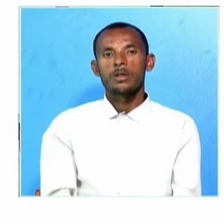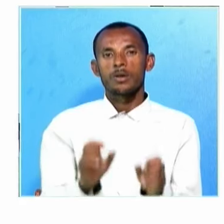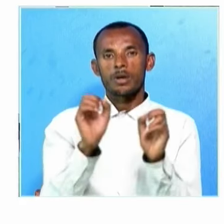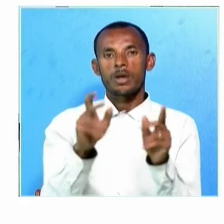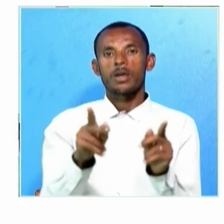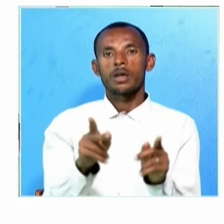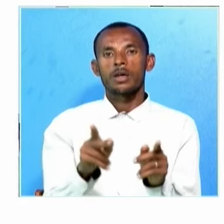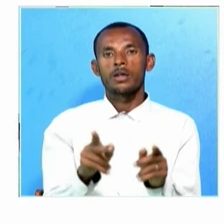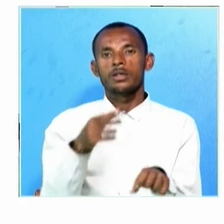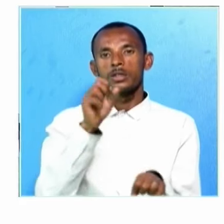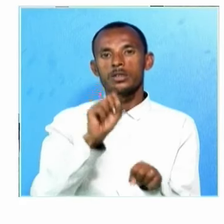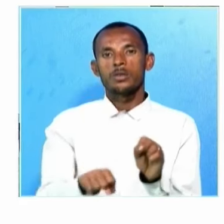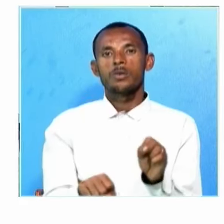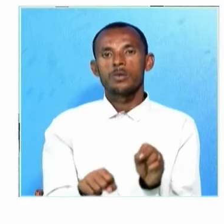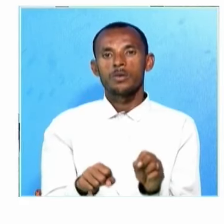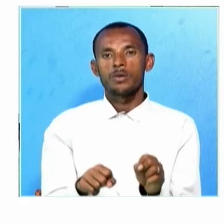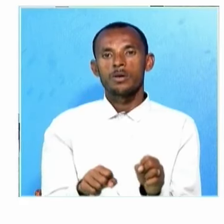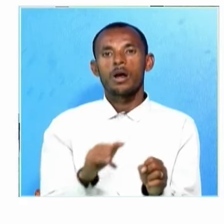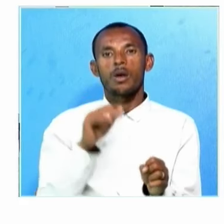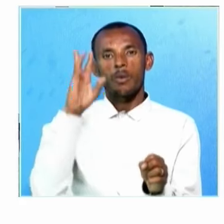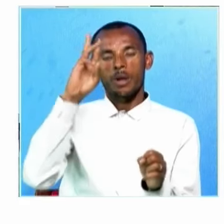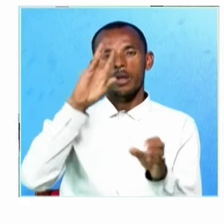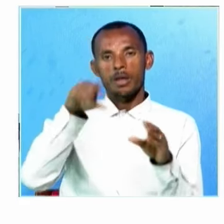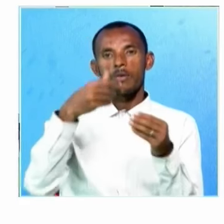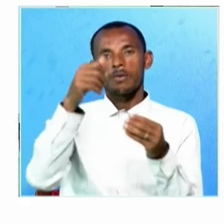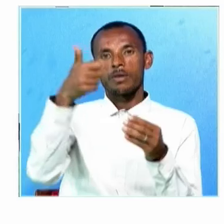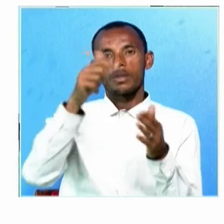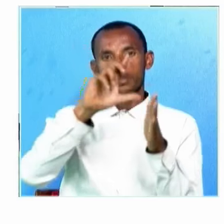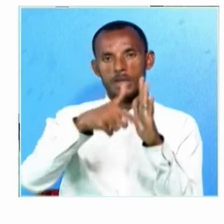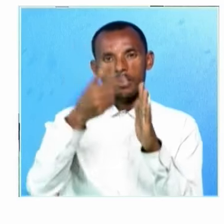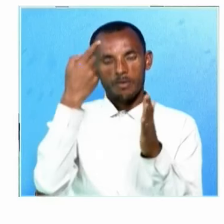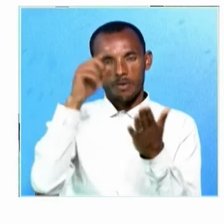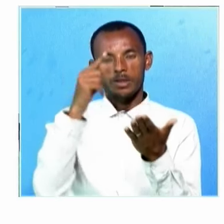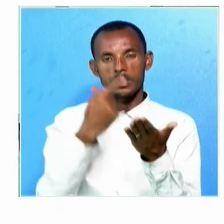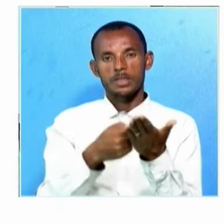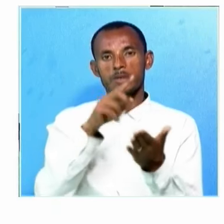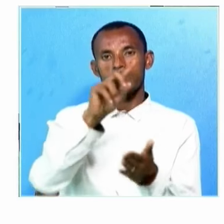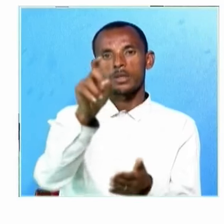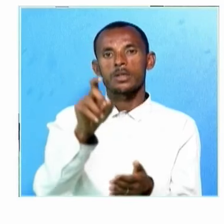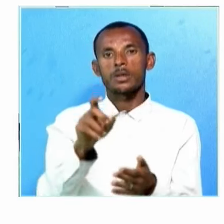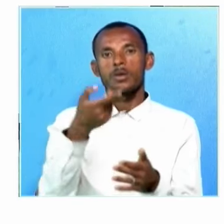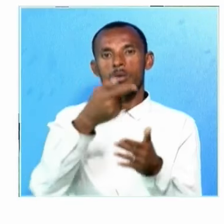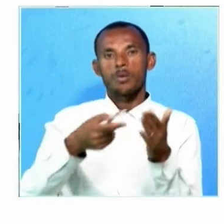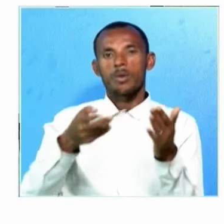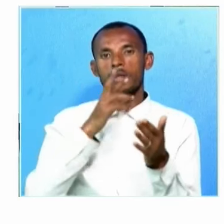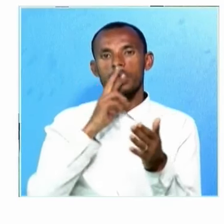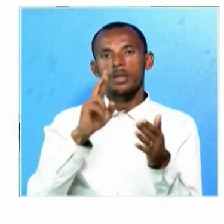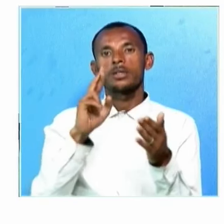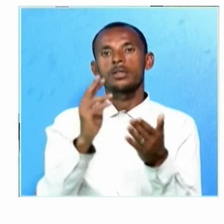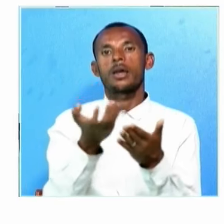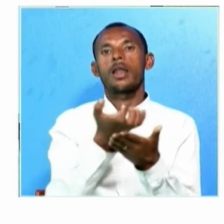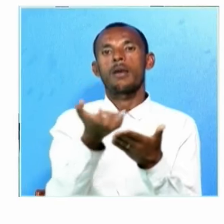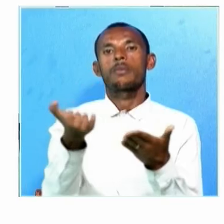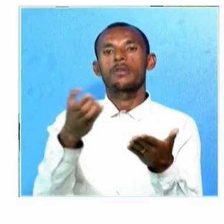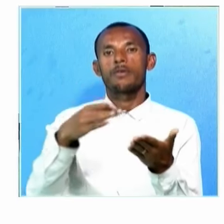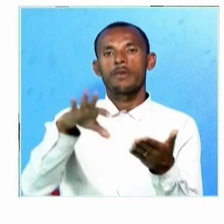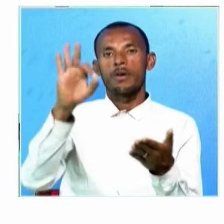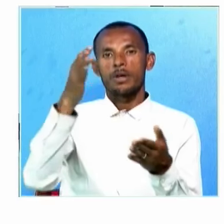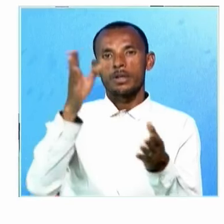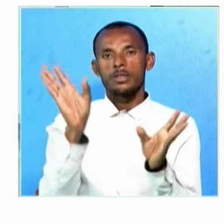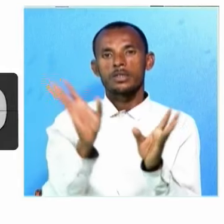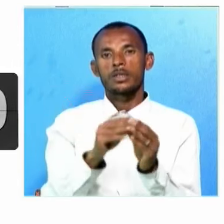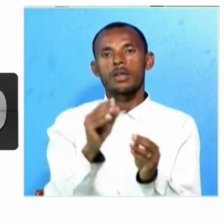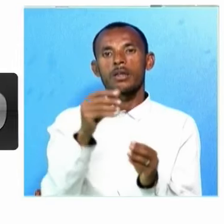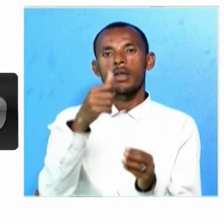Okay, so I will give you 10 seconds for this one. What are the elements found in set